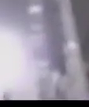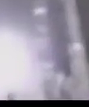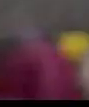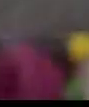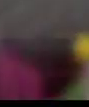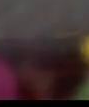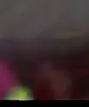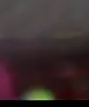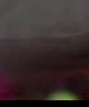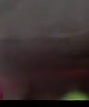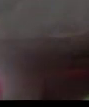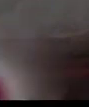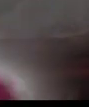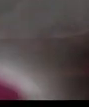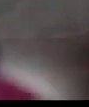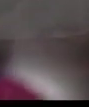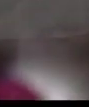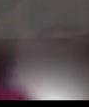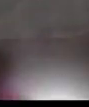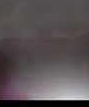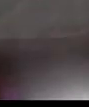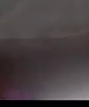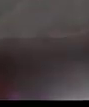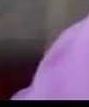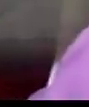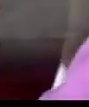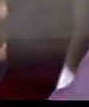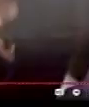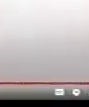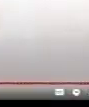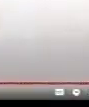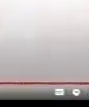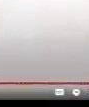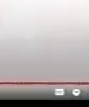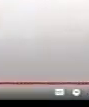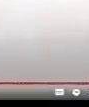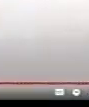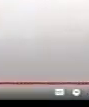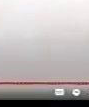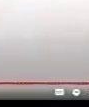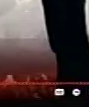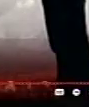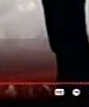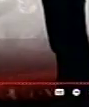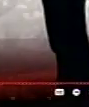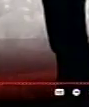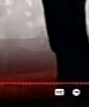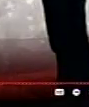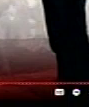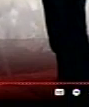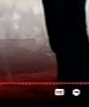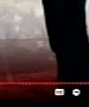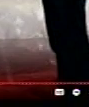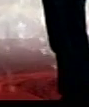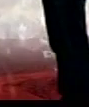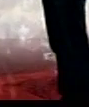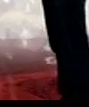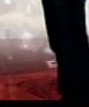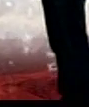be saved. Well, some people say, I don't know whether God wants me to be saved or not.